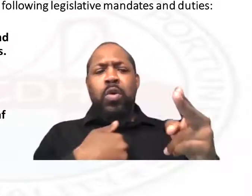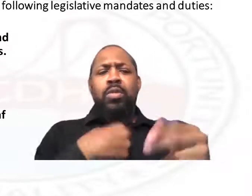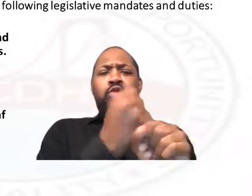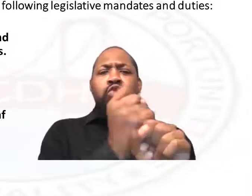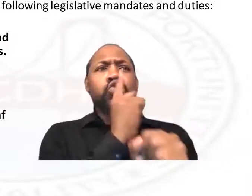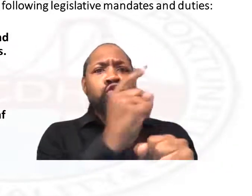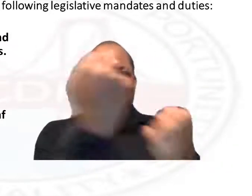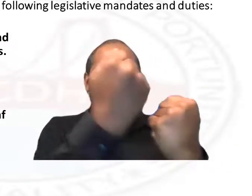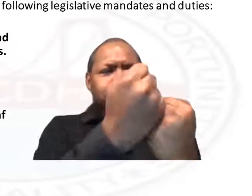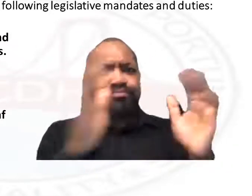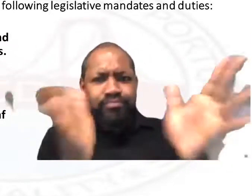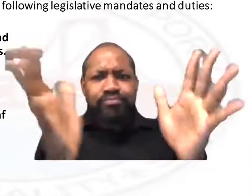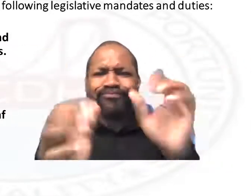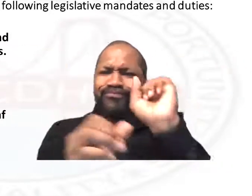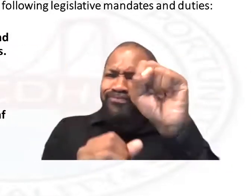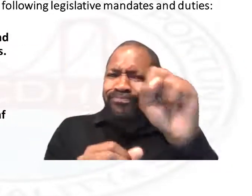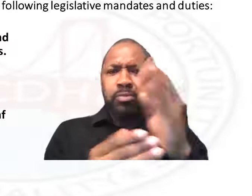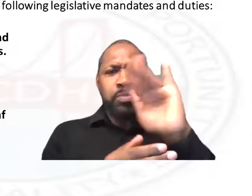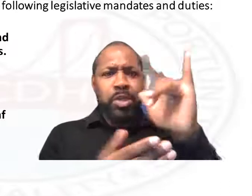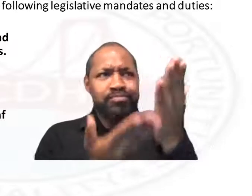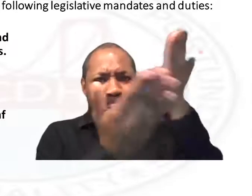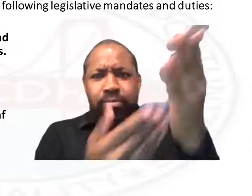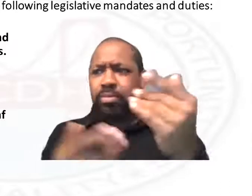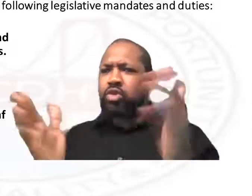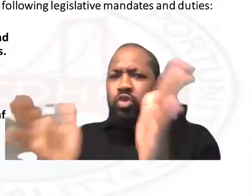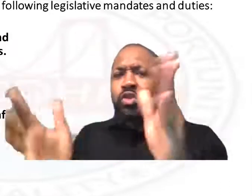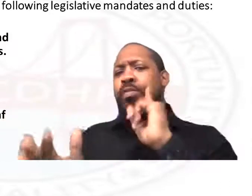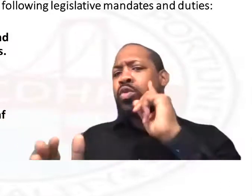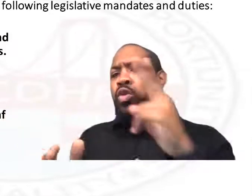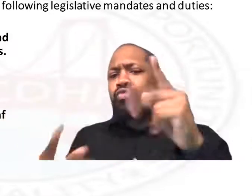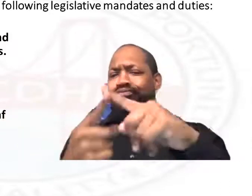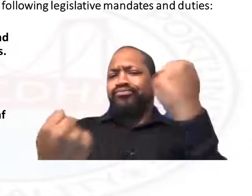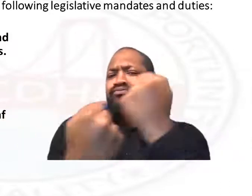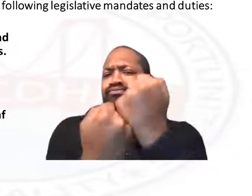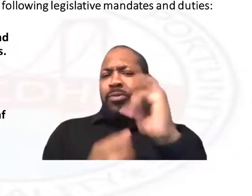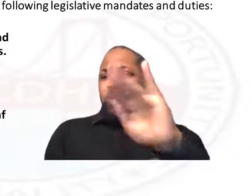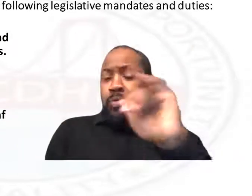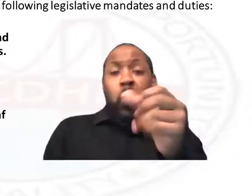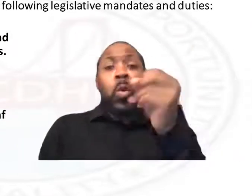wanting to bring bills to the legislature that advocacy needs throughout the community, bills